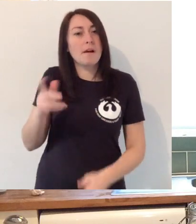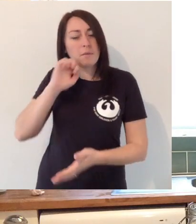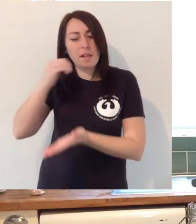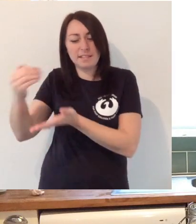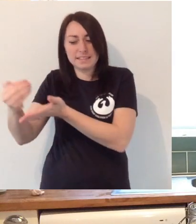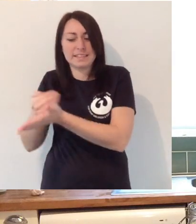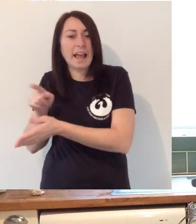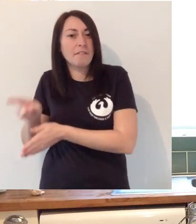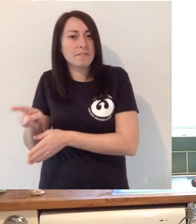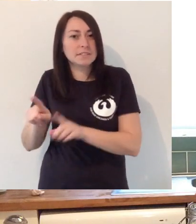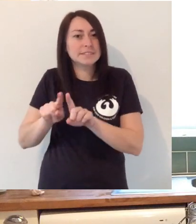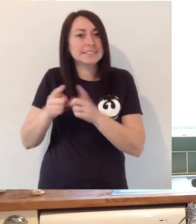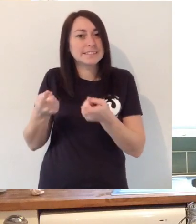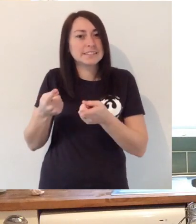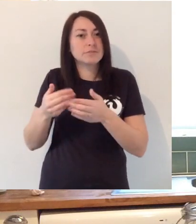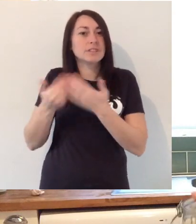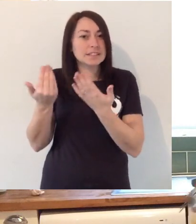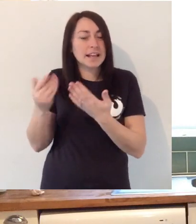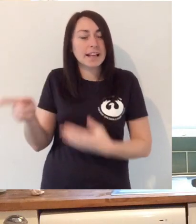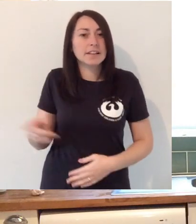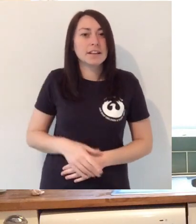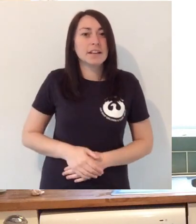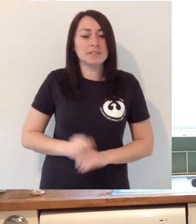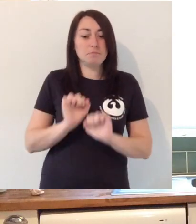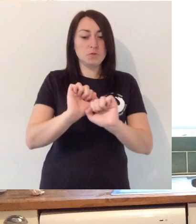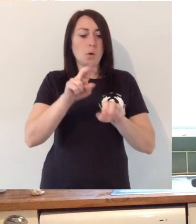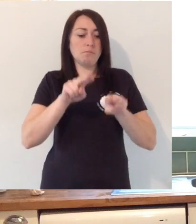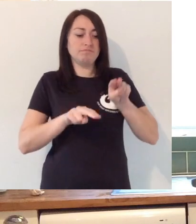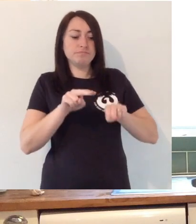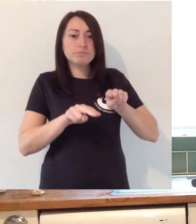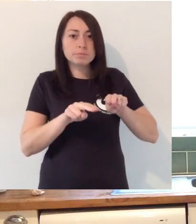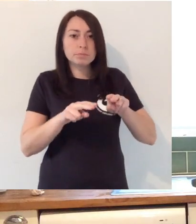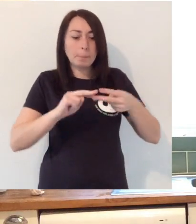that another day. So it's really down to you to judge how much pasta that you will need.